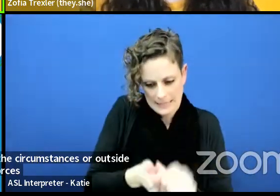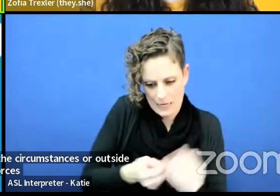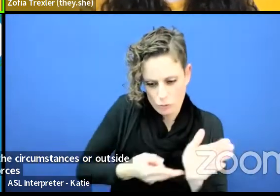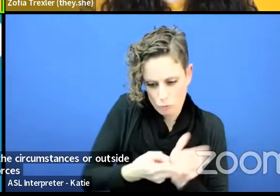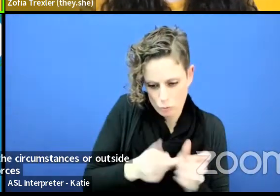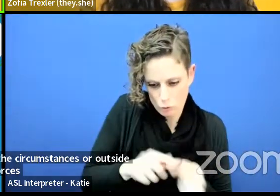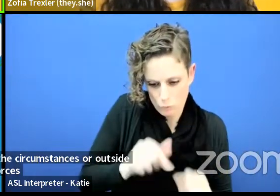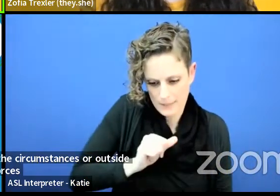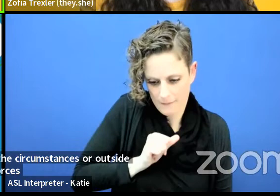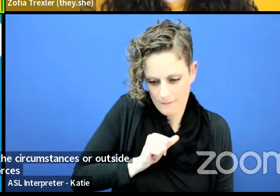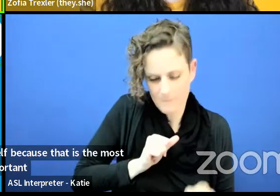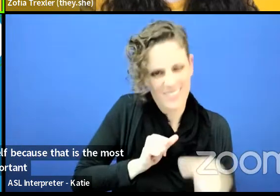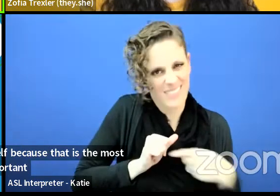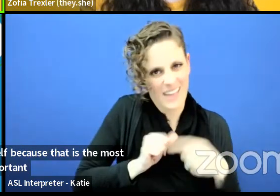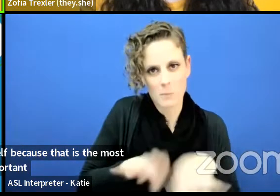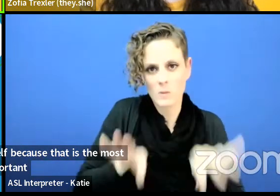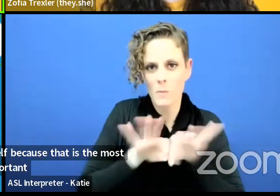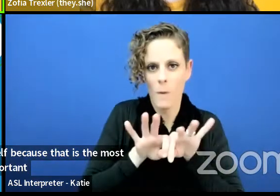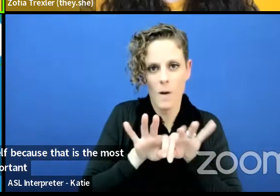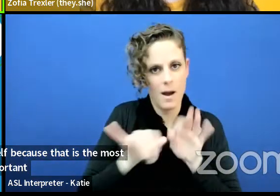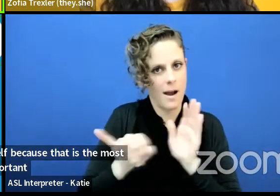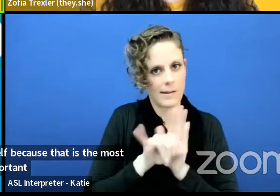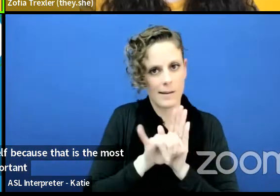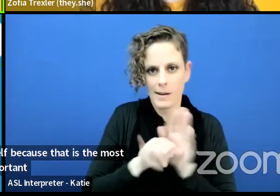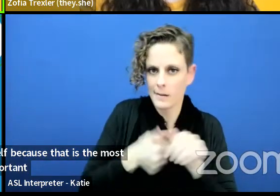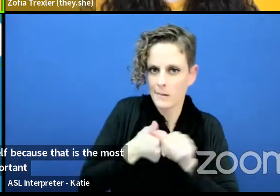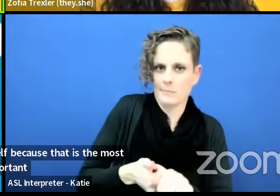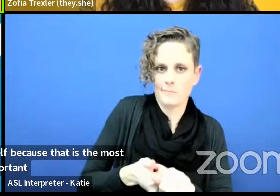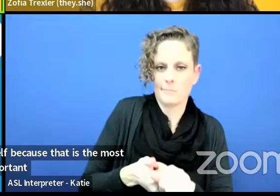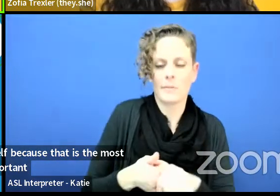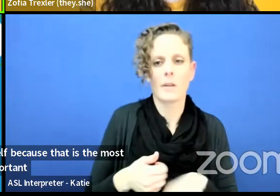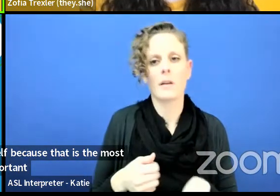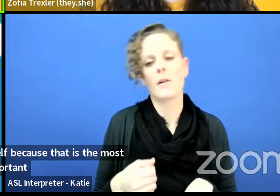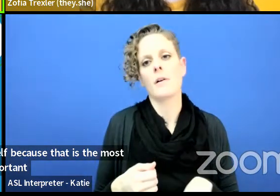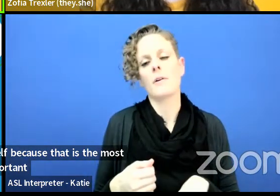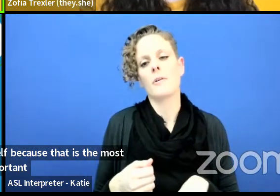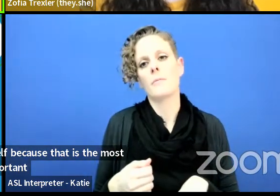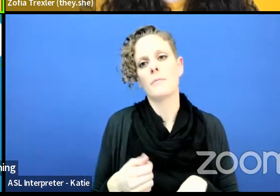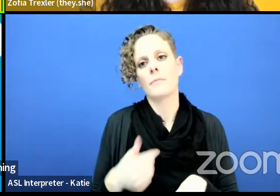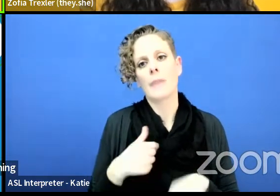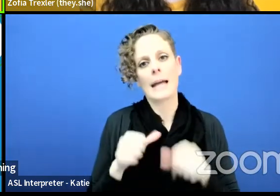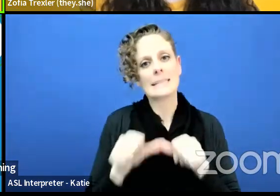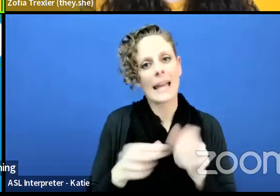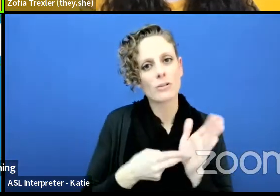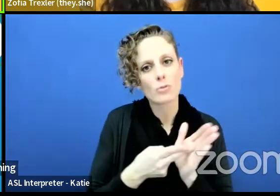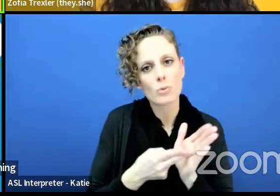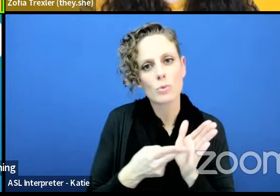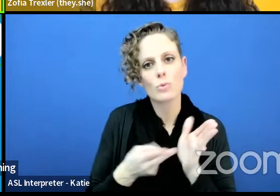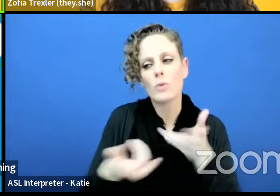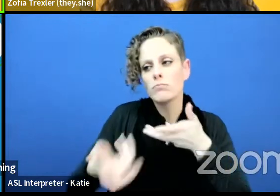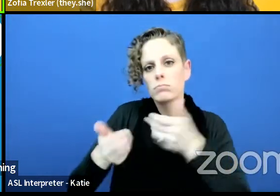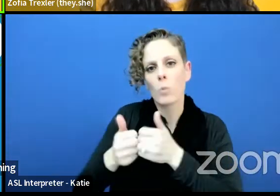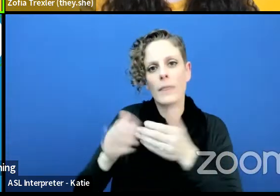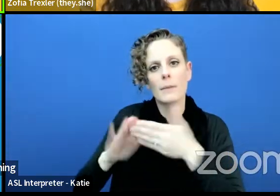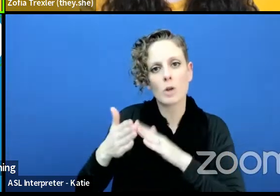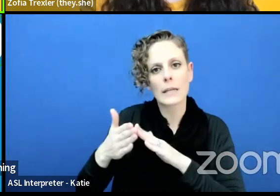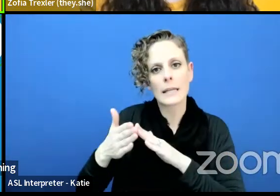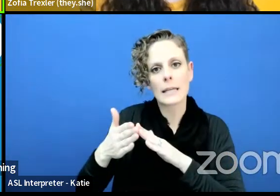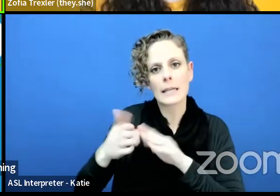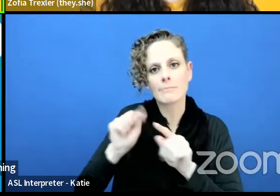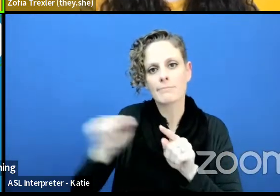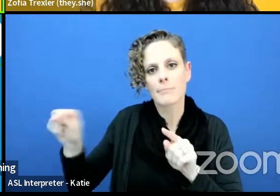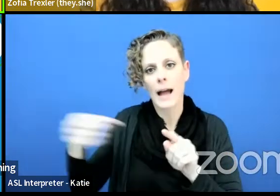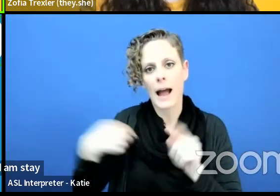thing. And that I am staying true towards the community that I am representing,